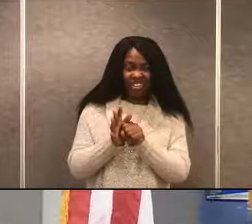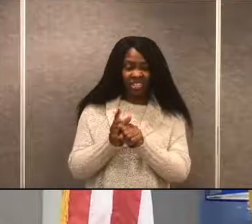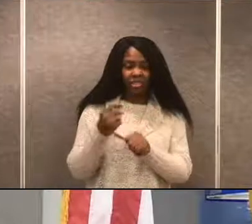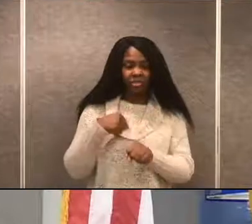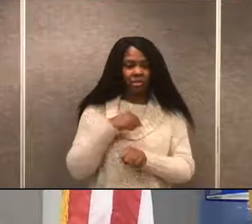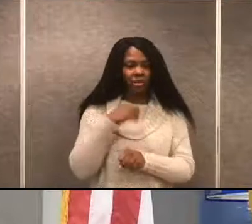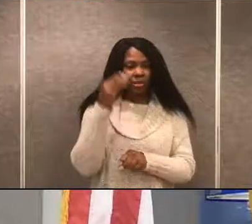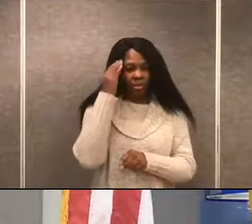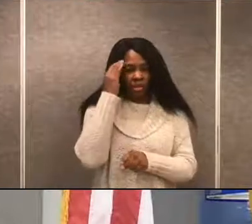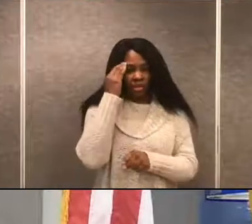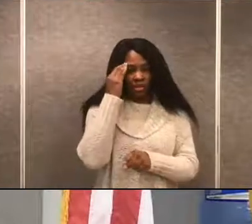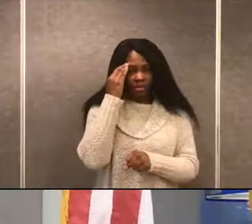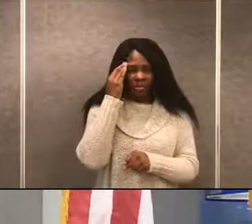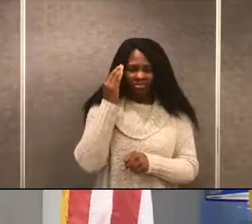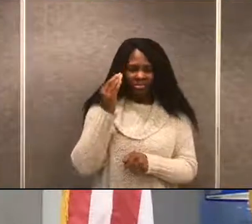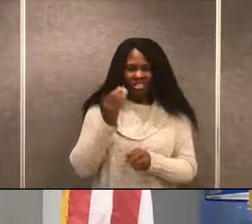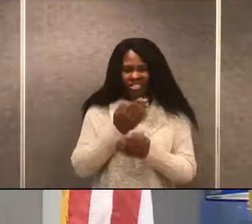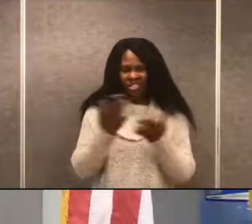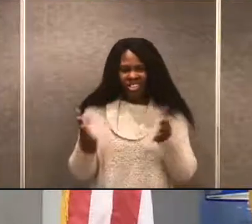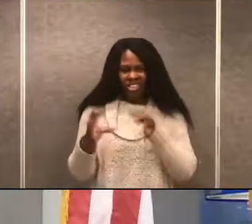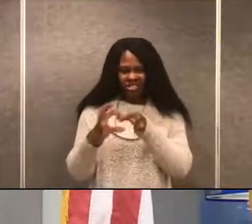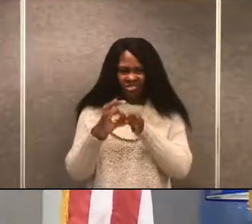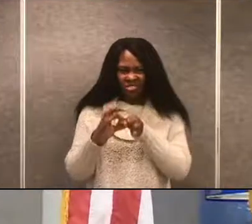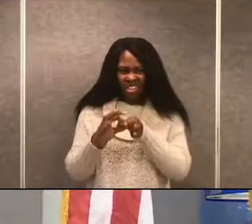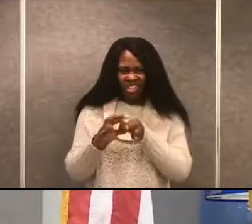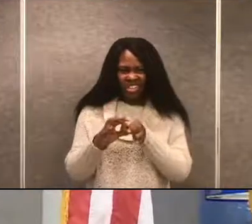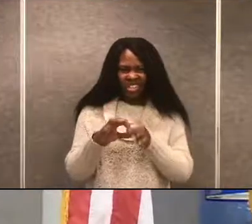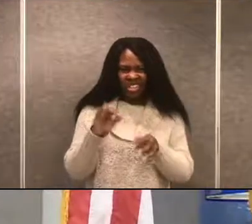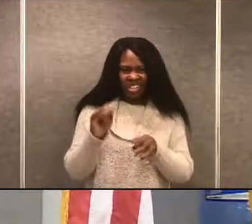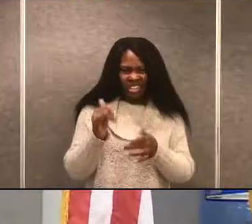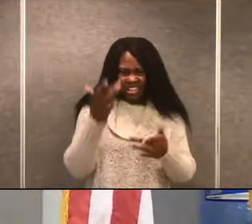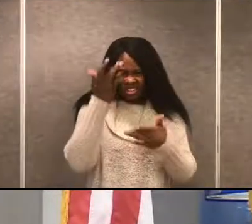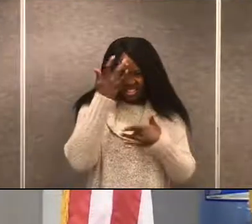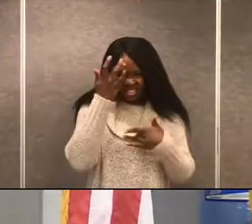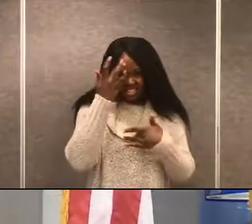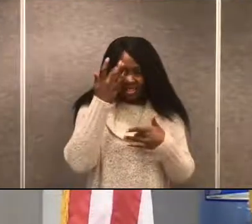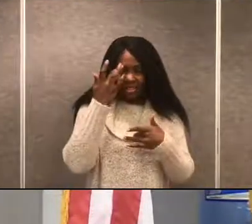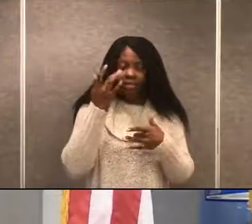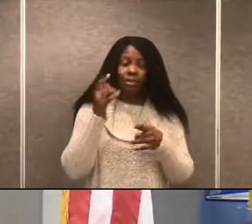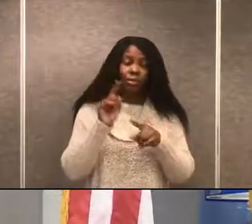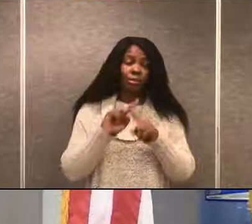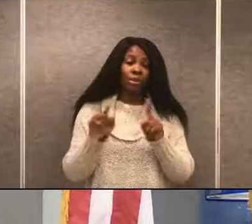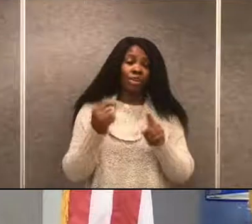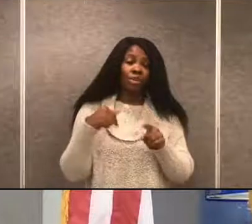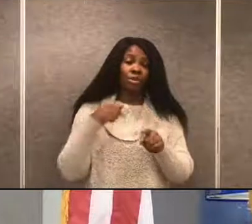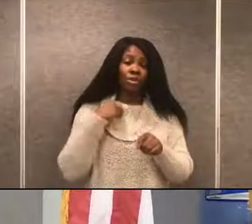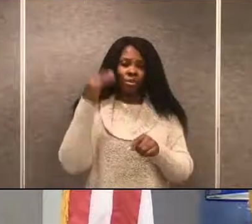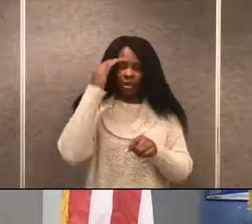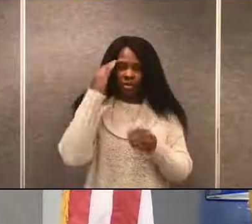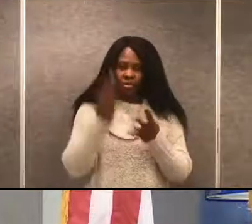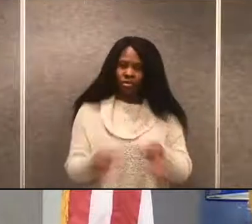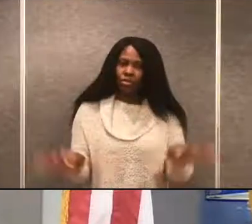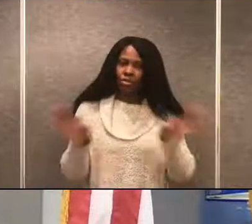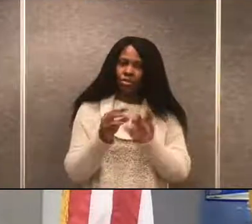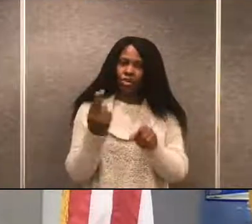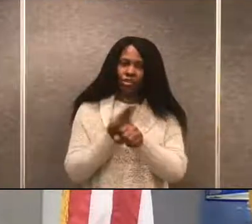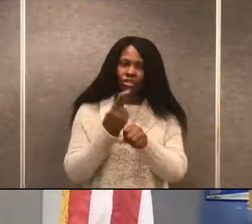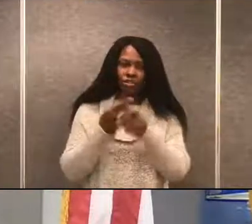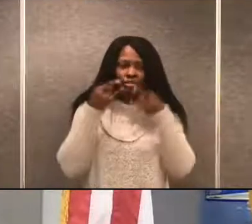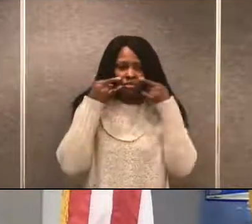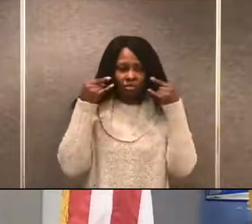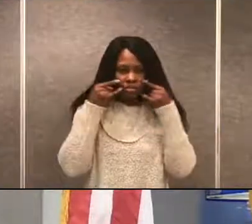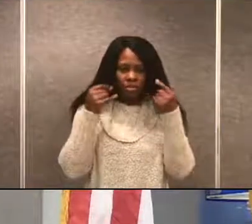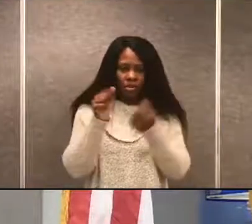that there are general symptoms. We're aware of that. We also know about the importance of wearing face coverings, washing your hands, and